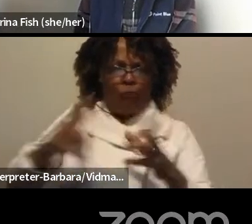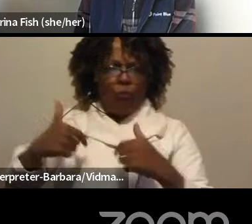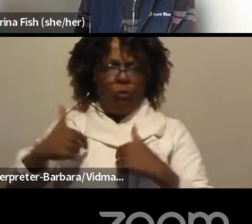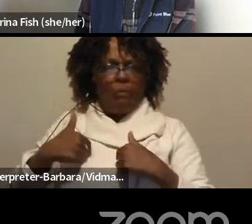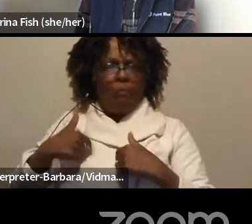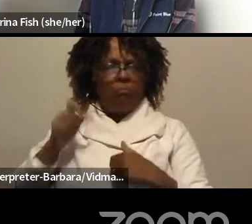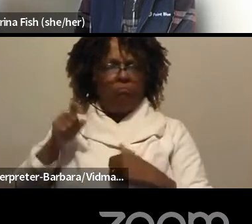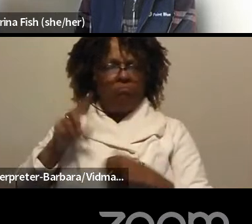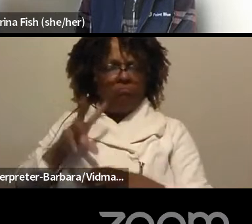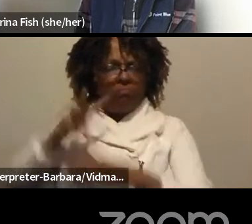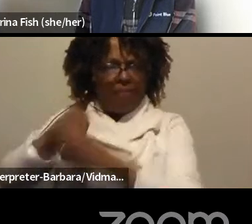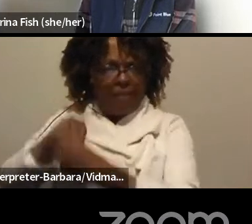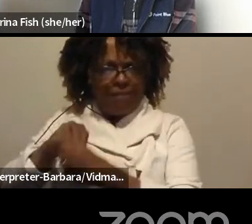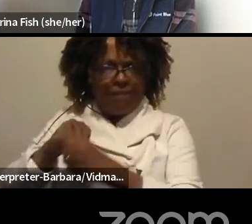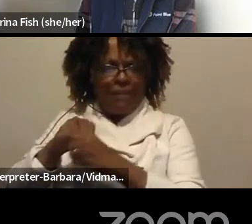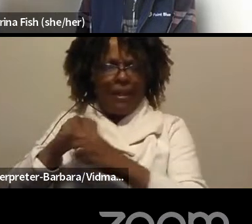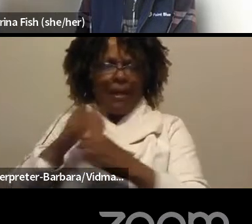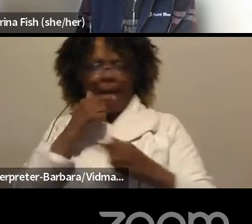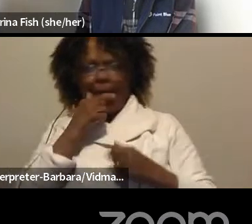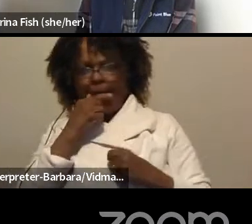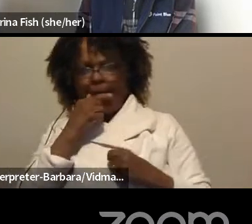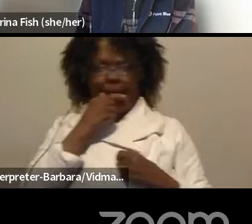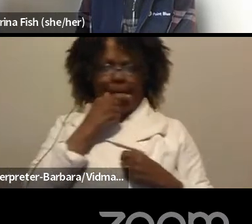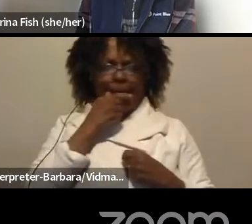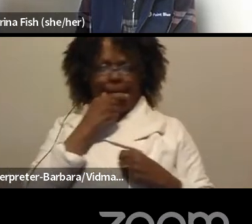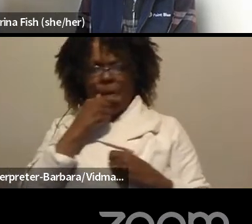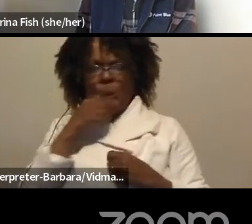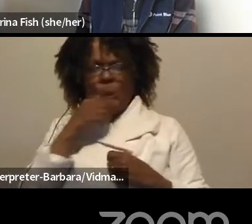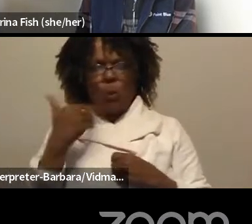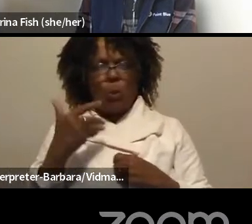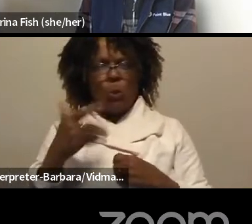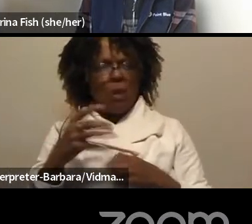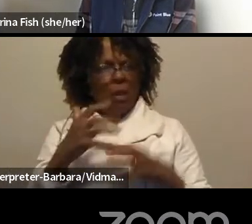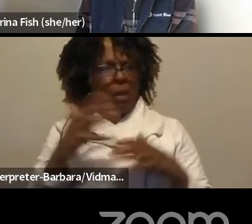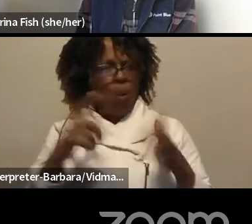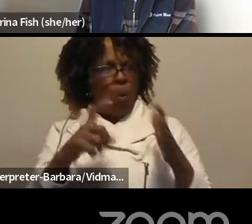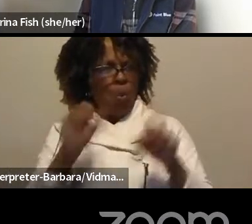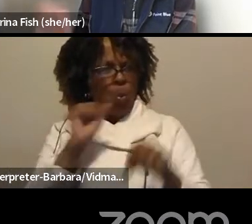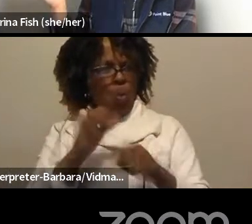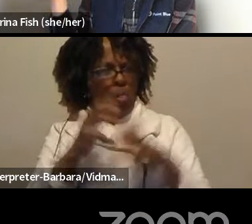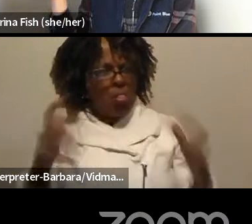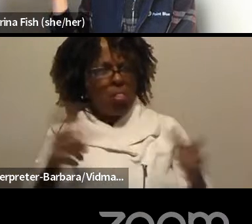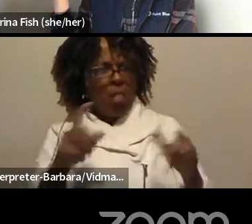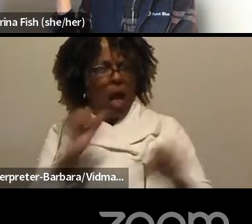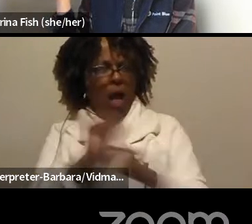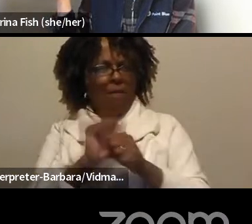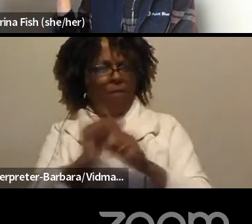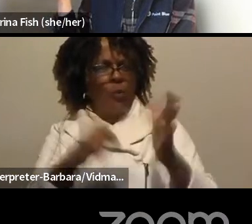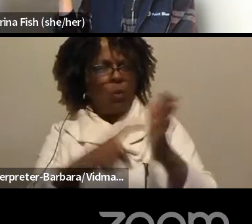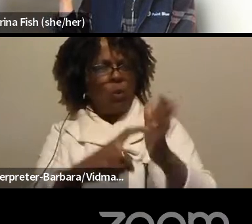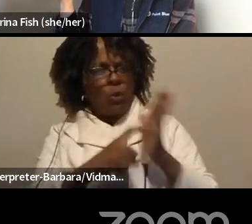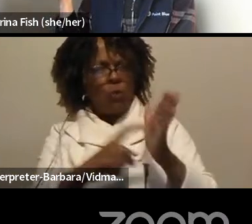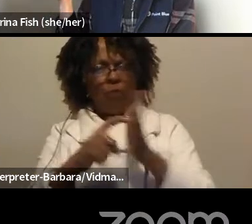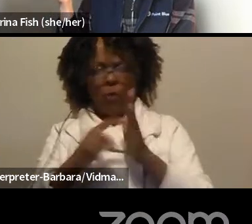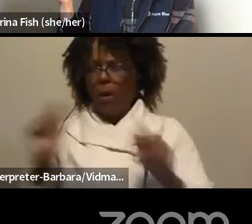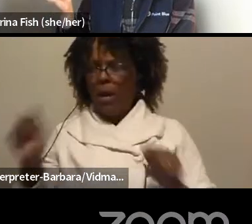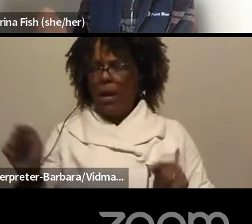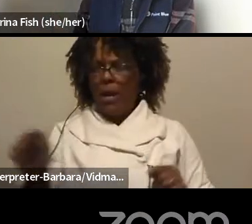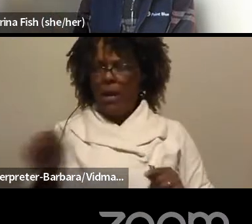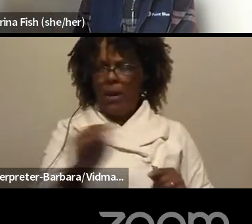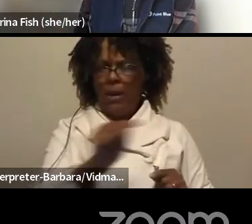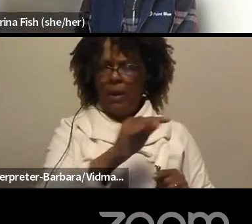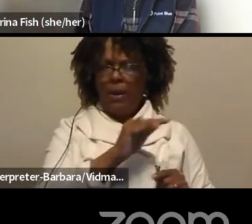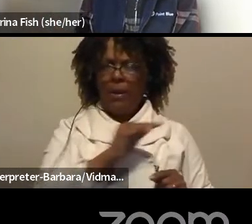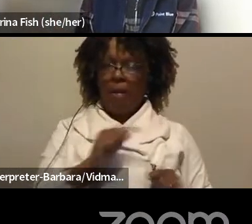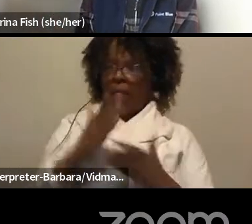what Ashlyn was saying, it takes a lot of work to the point where you would need to hire somebody to do the amount of work that's needed. And Yep. I